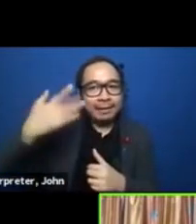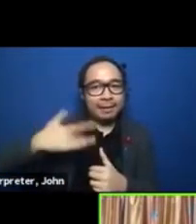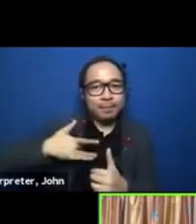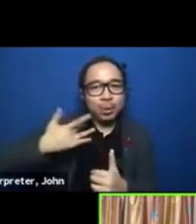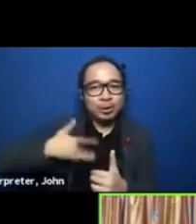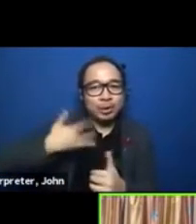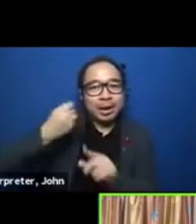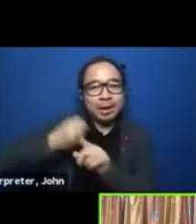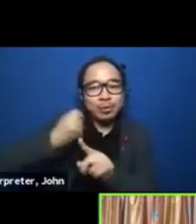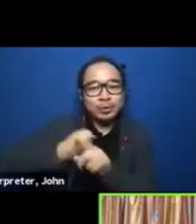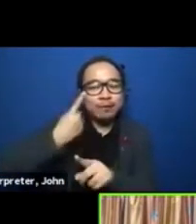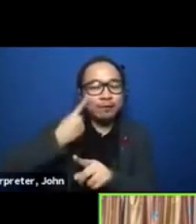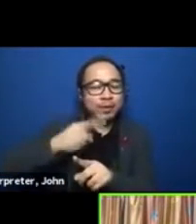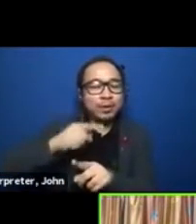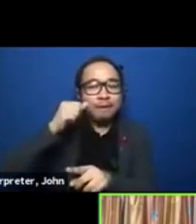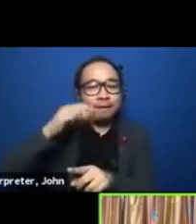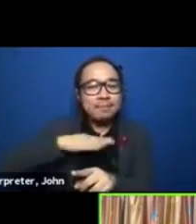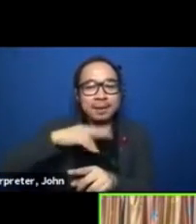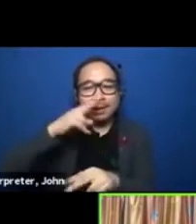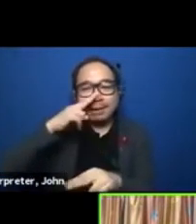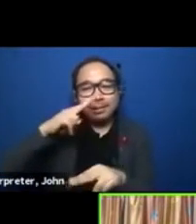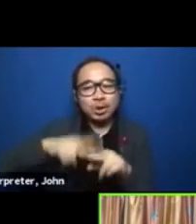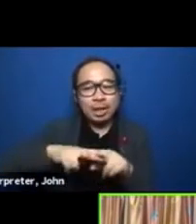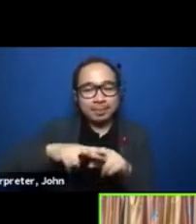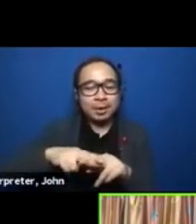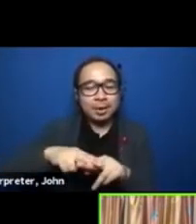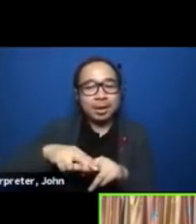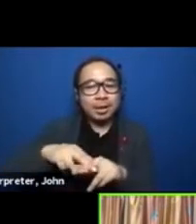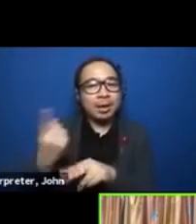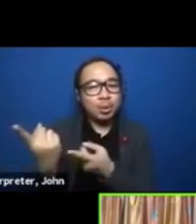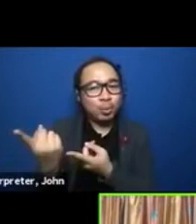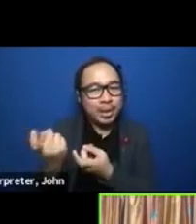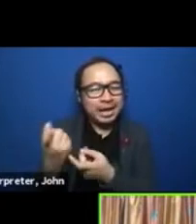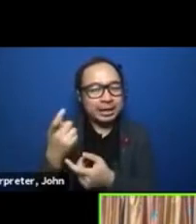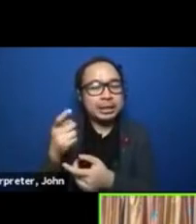female entertainment workers in Cambodia, but this is